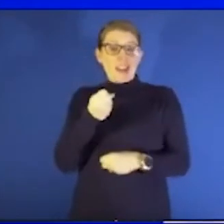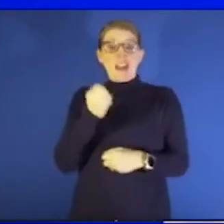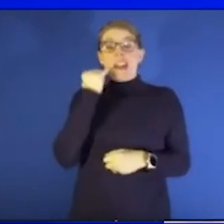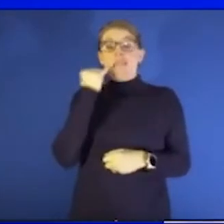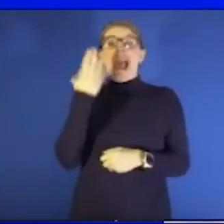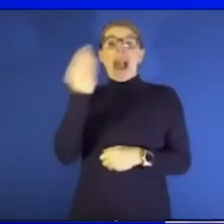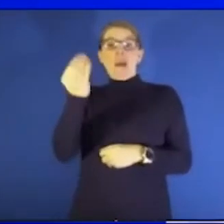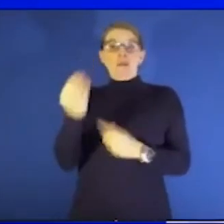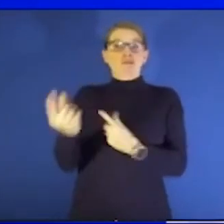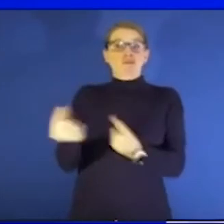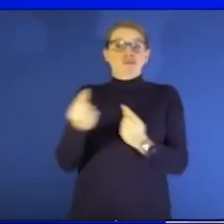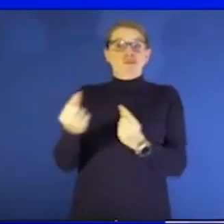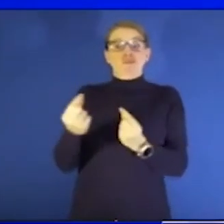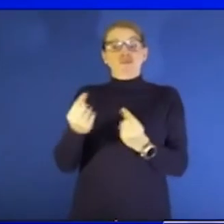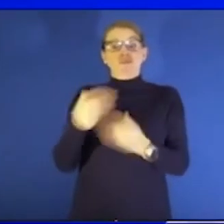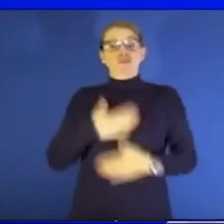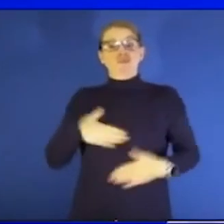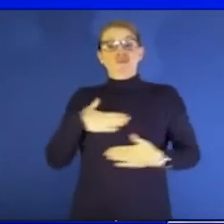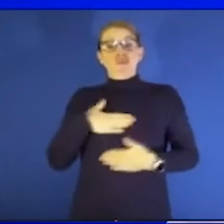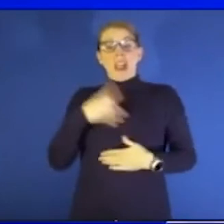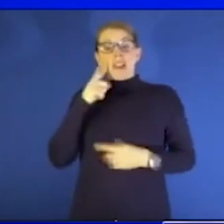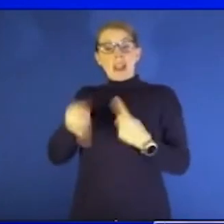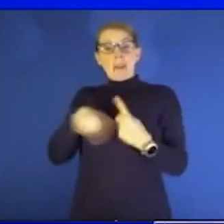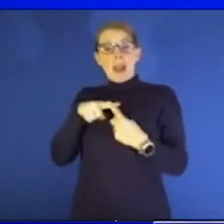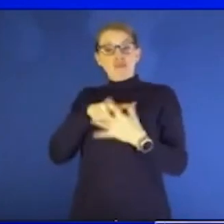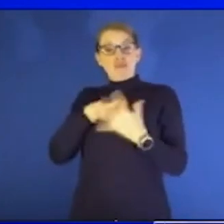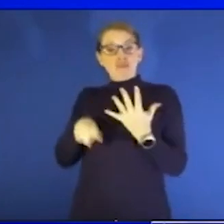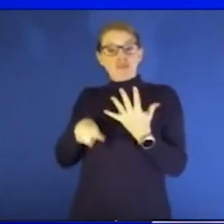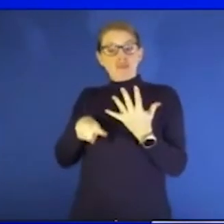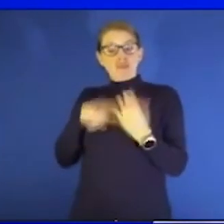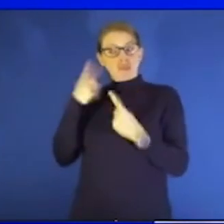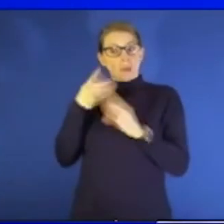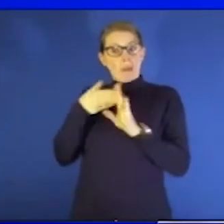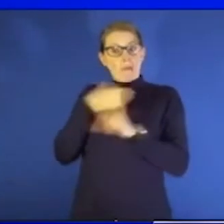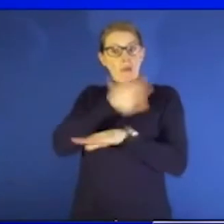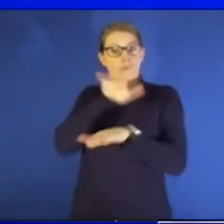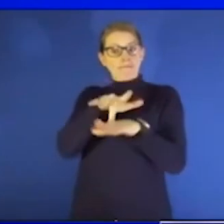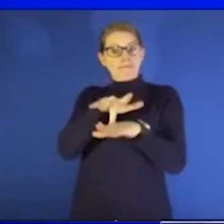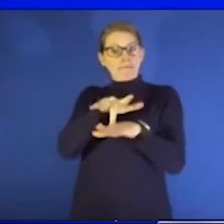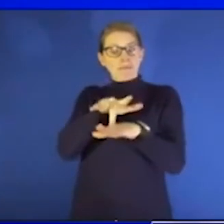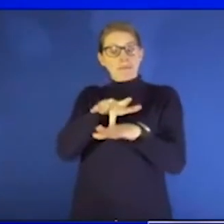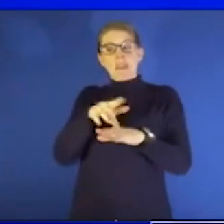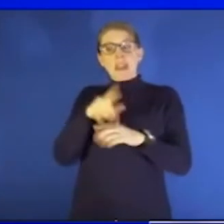those things that we've talked about. Be thoughtful in your decisions, but